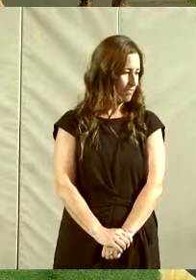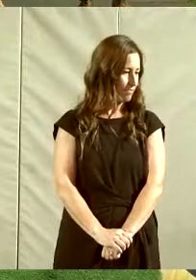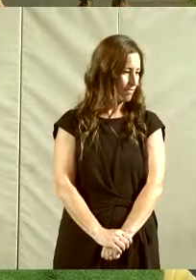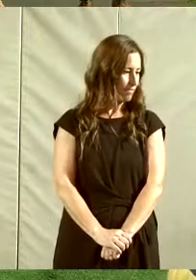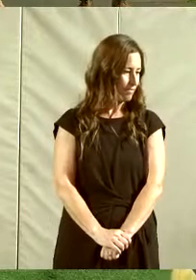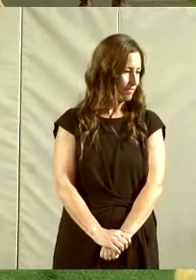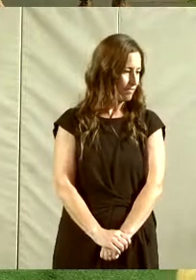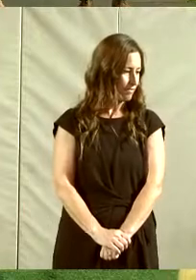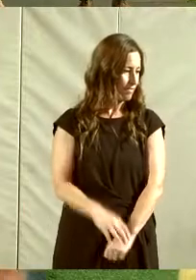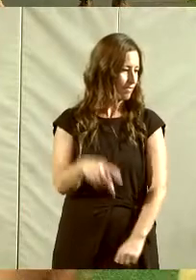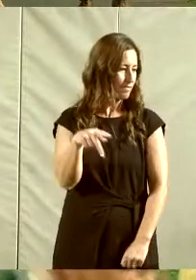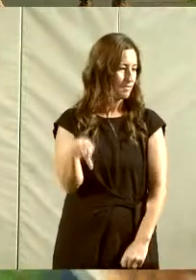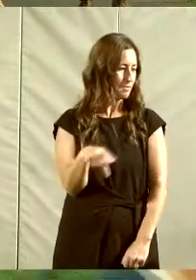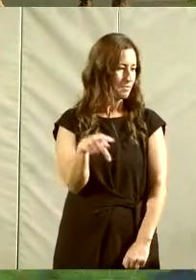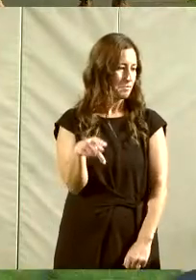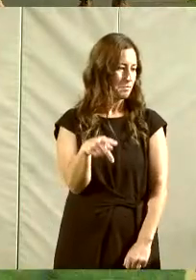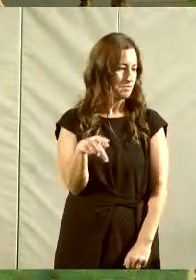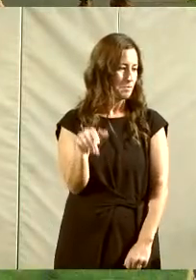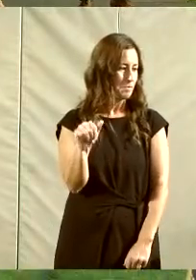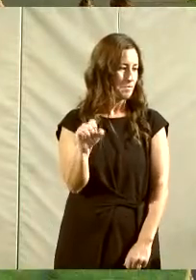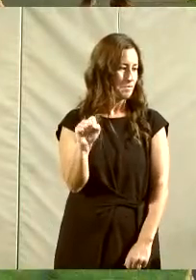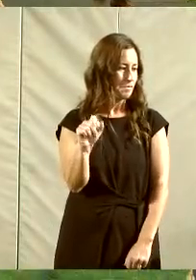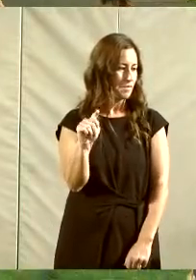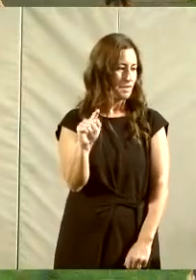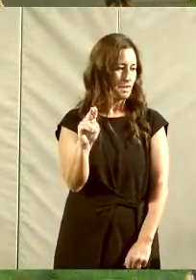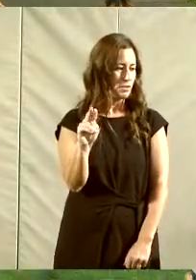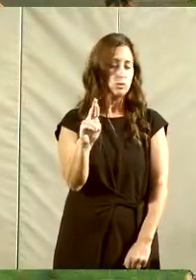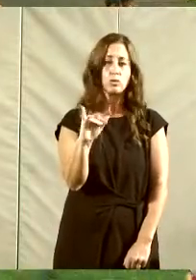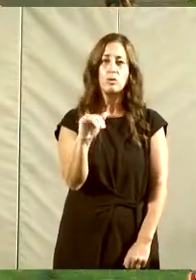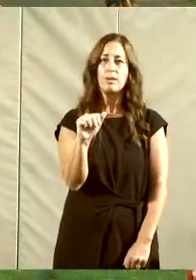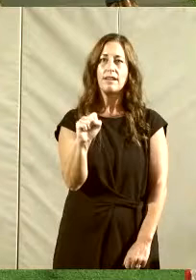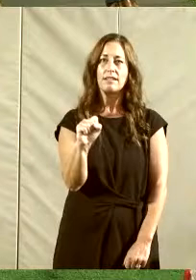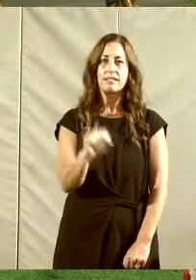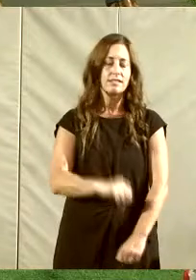Paola René Asturias.